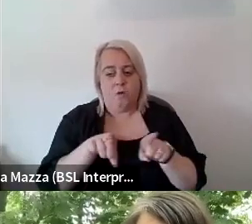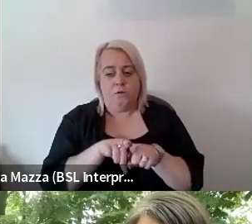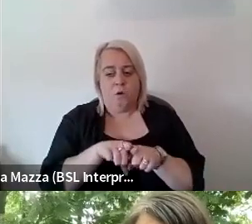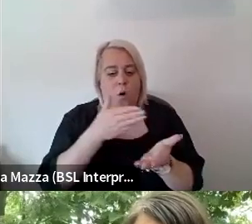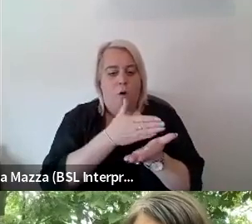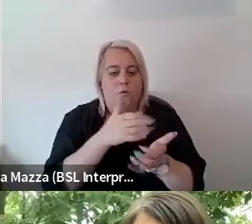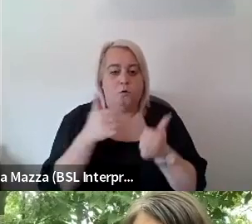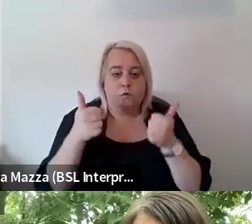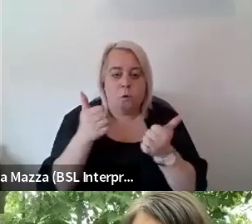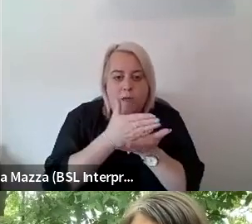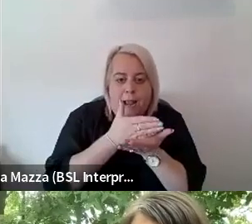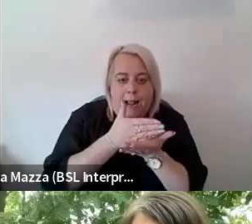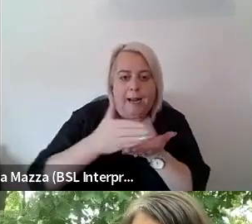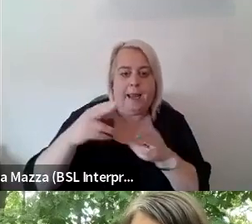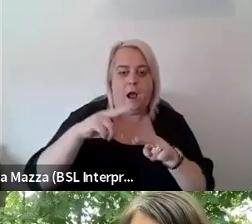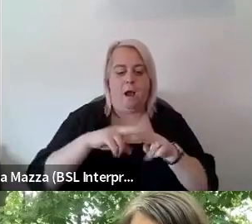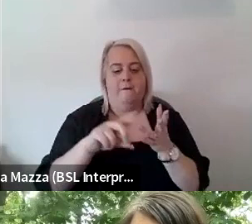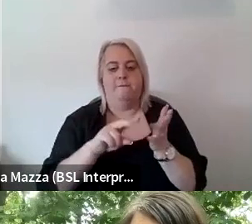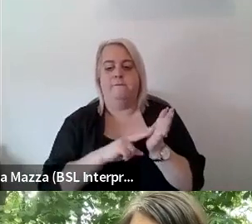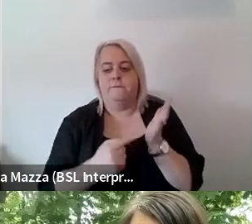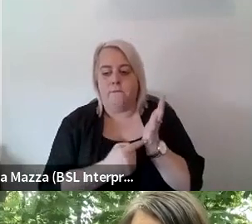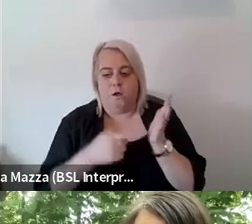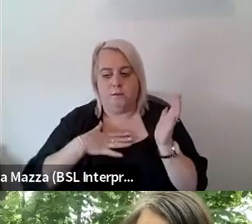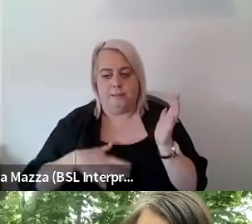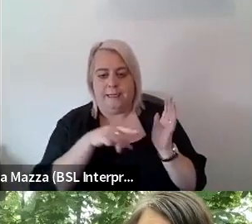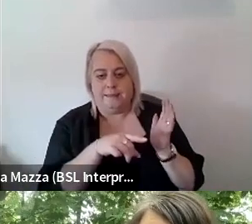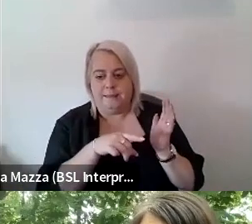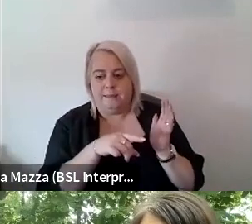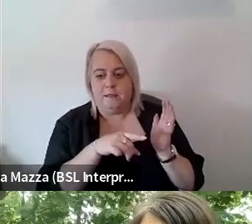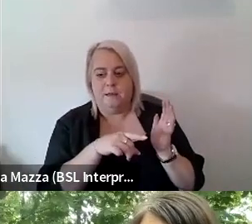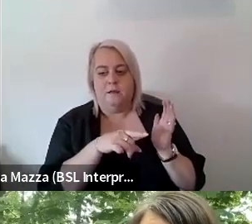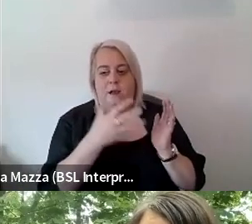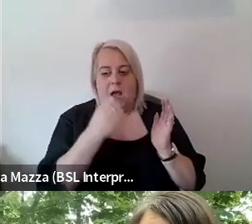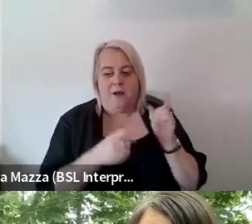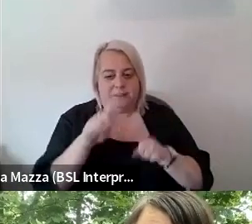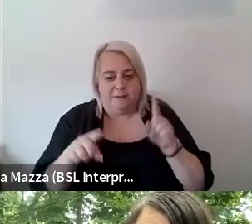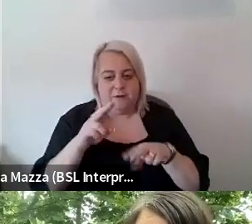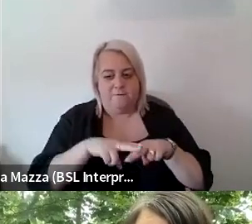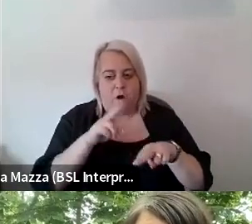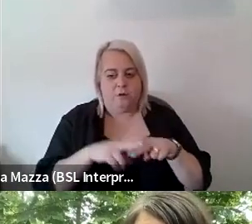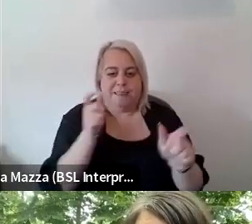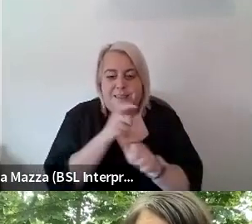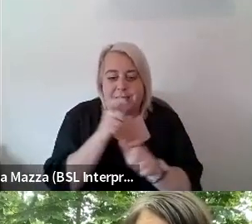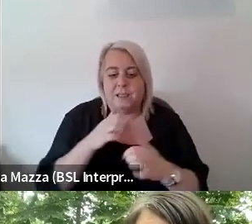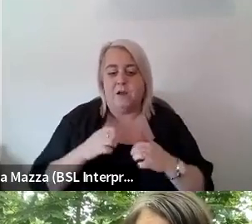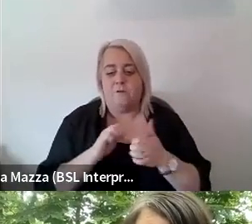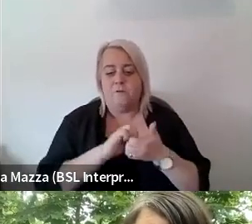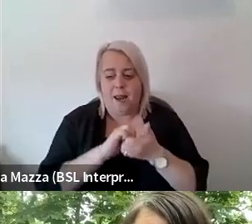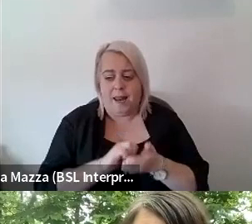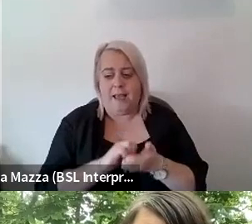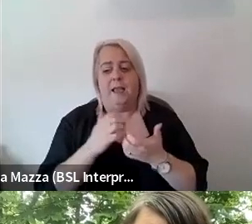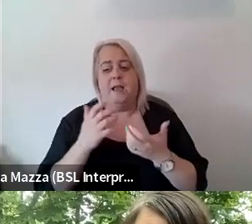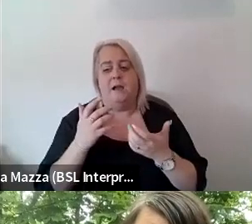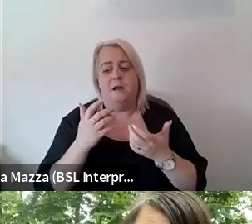fonts. Atkinson Hyperlegible is a fantastic font. It's dyslexia friendly. What makes it a great